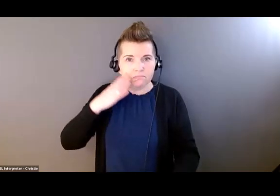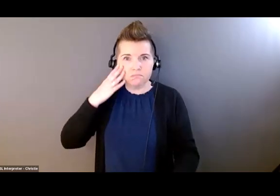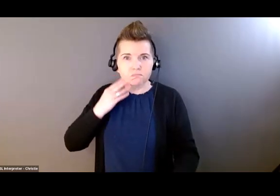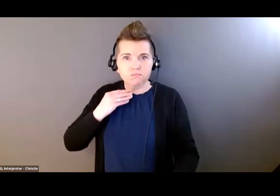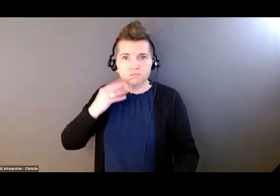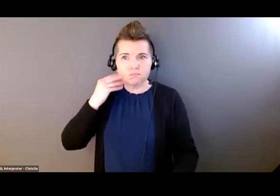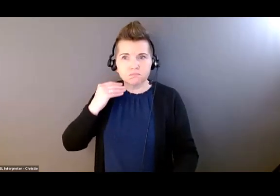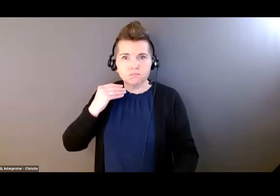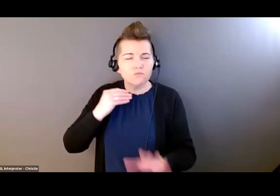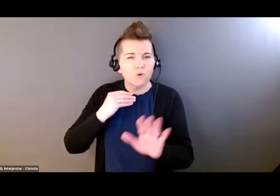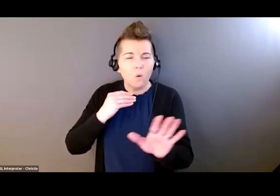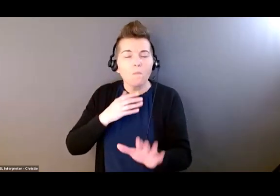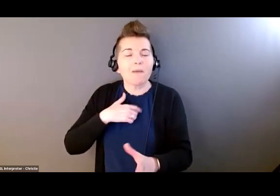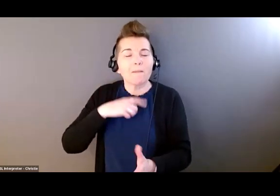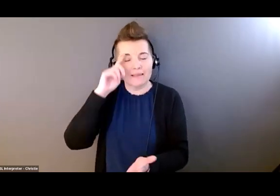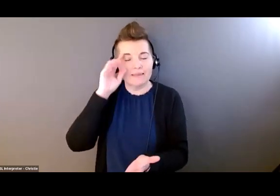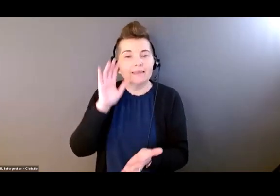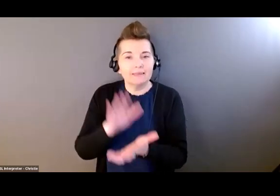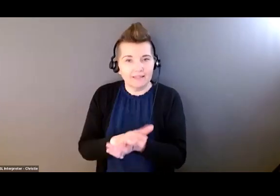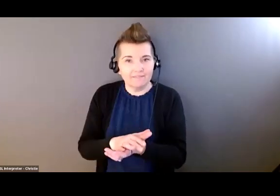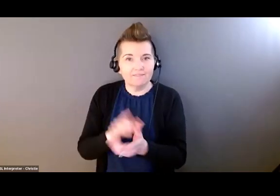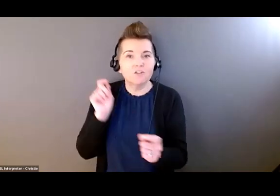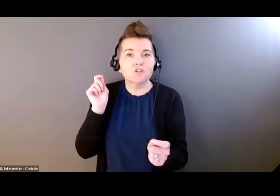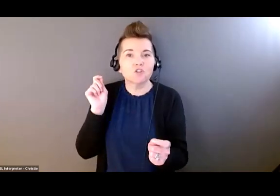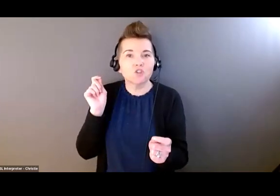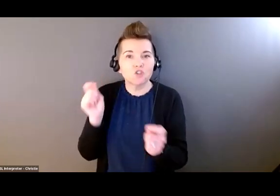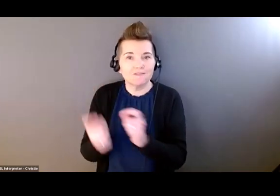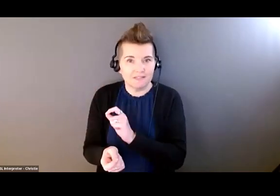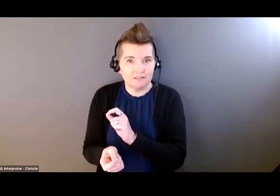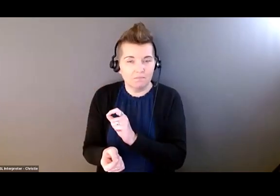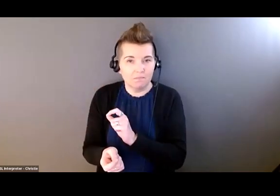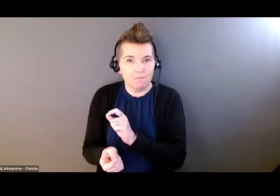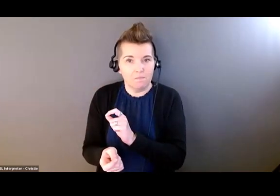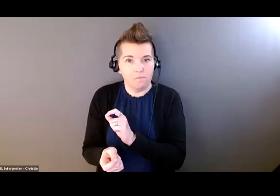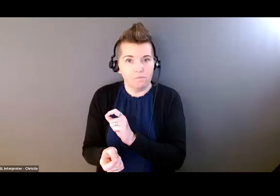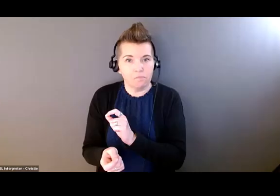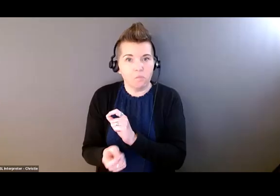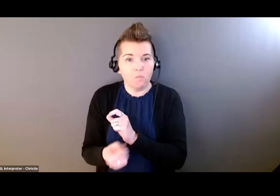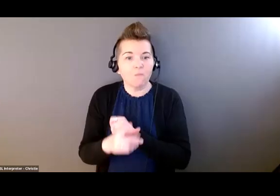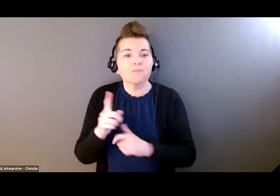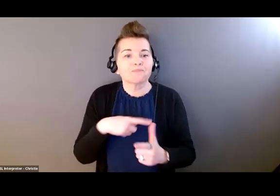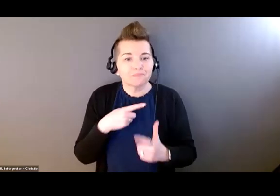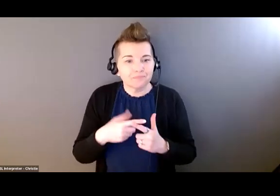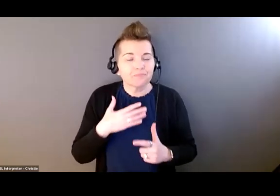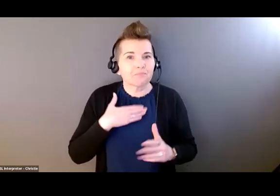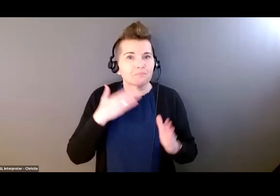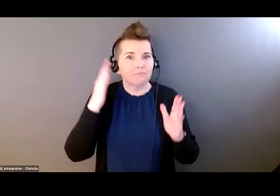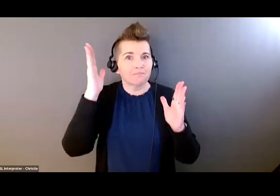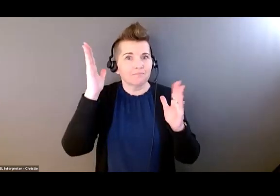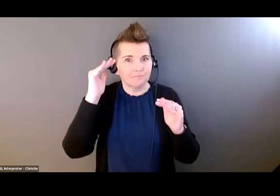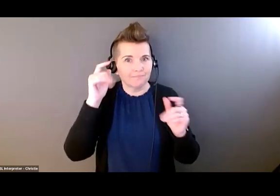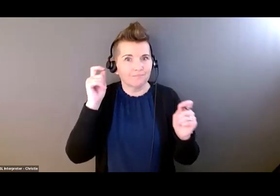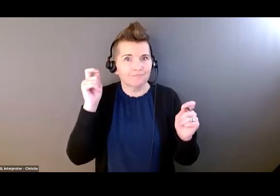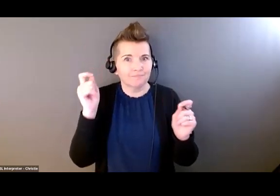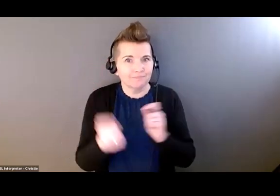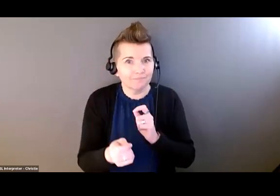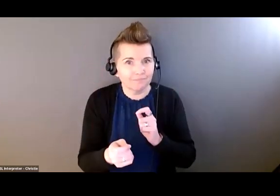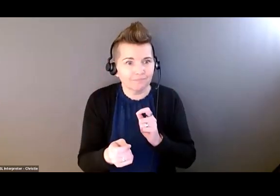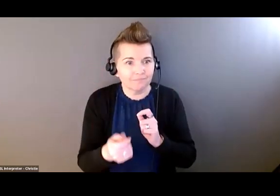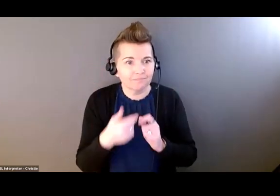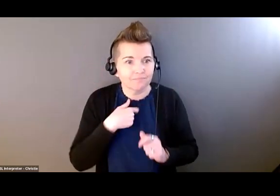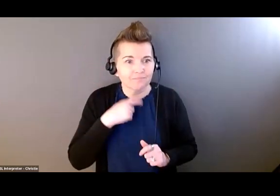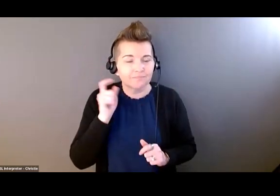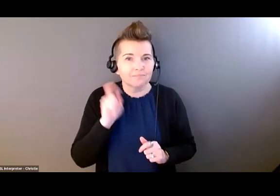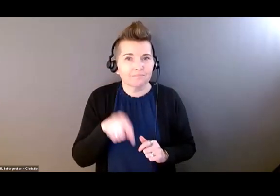painful, but it was okay. We didn't have to panic and try to get out of that discomfort